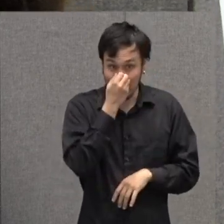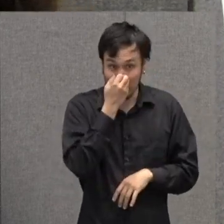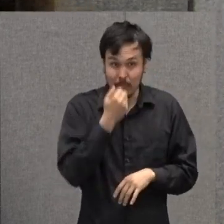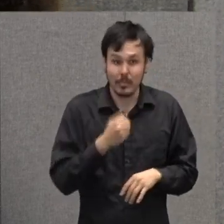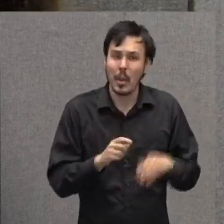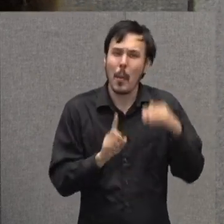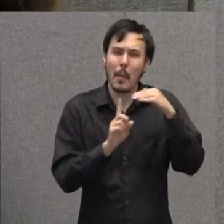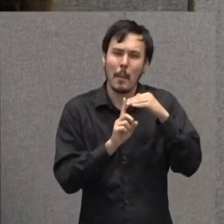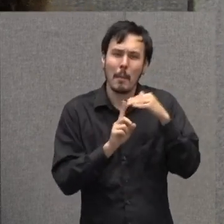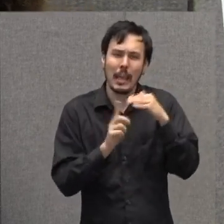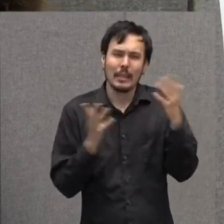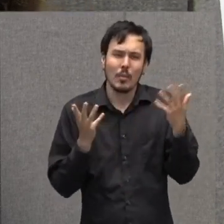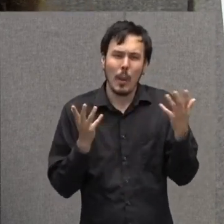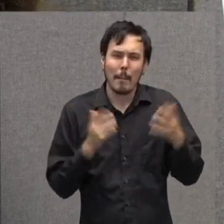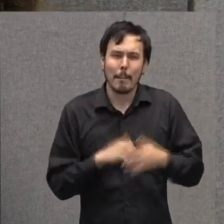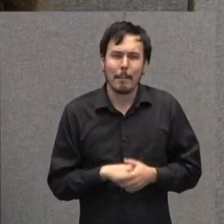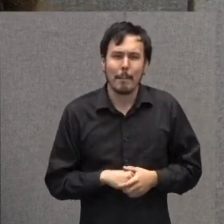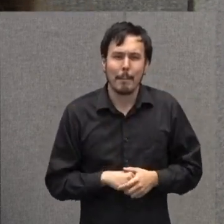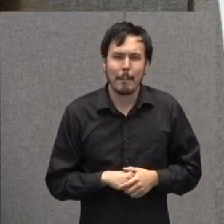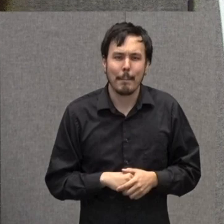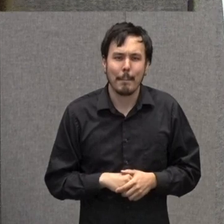What does it remind you of?